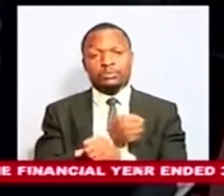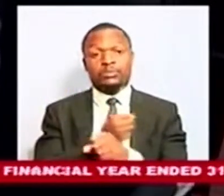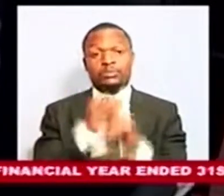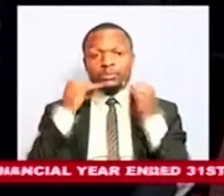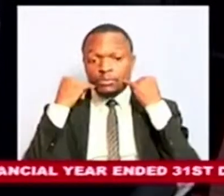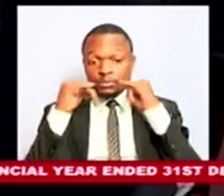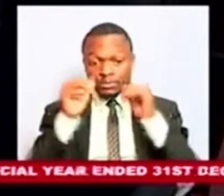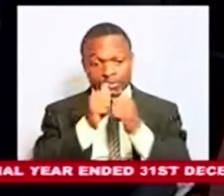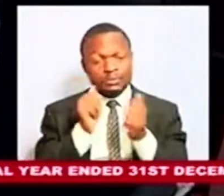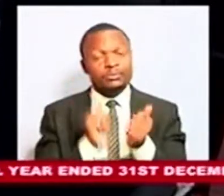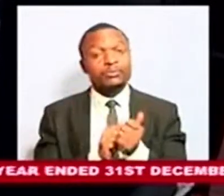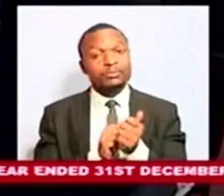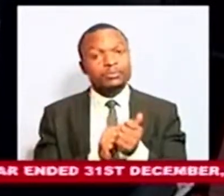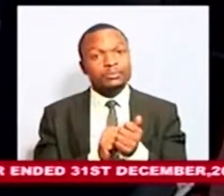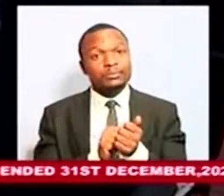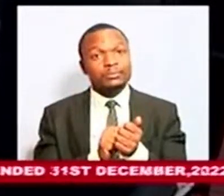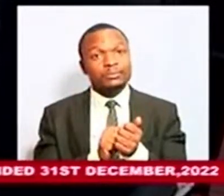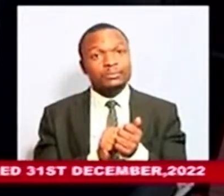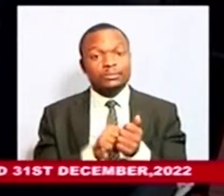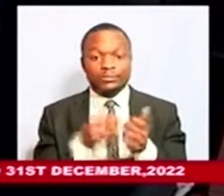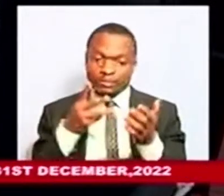the